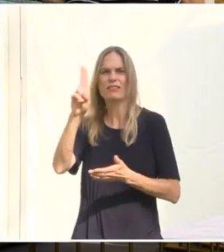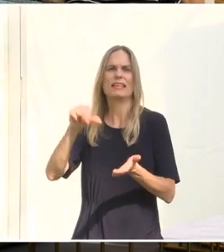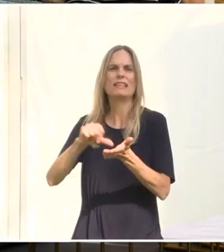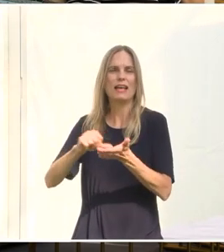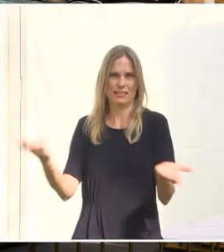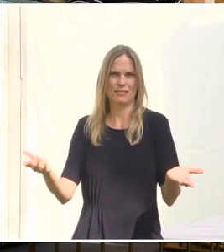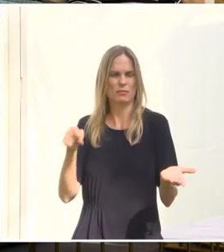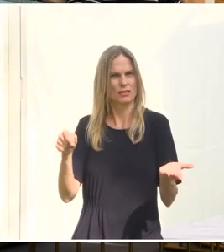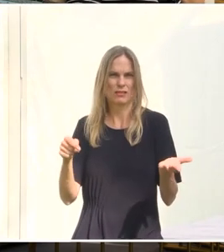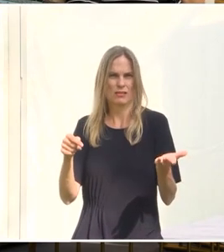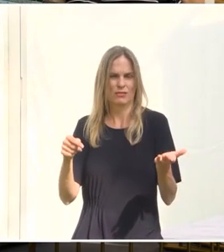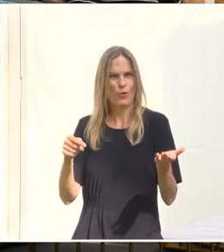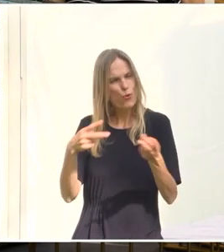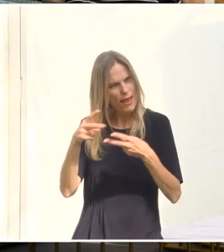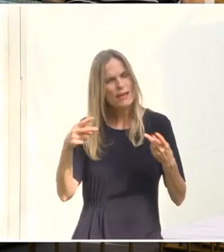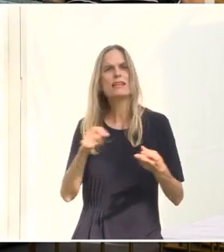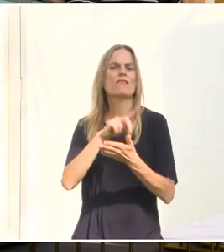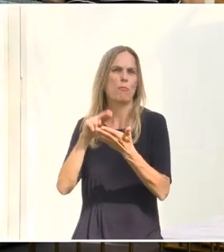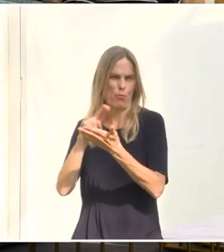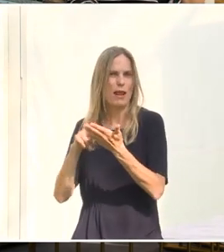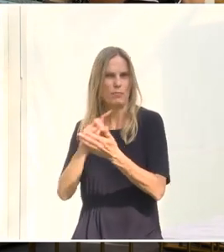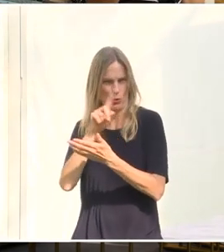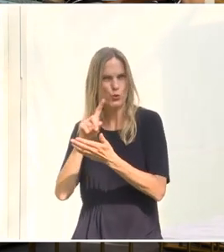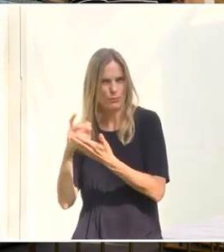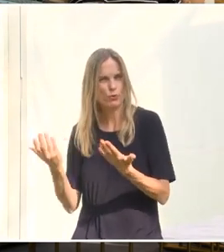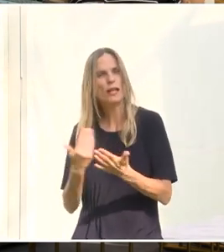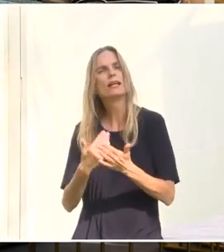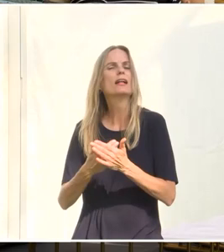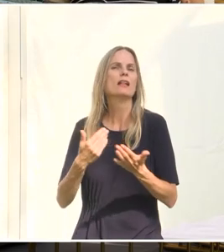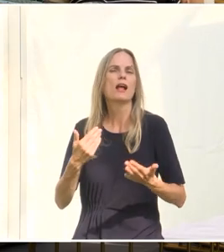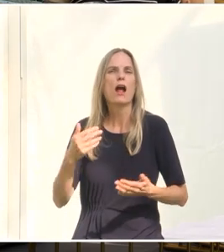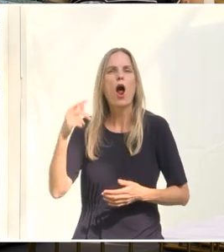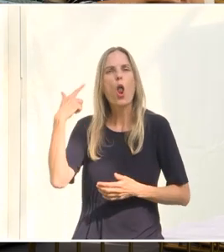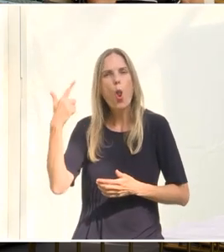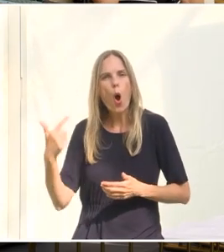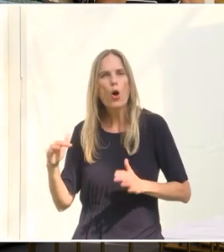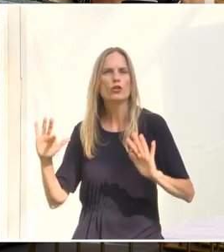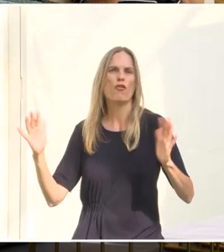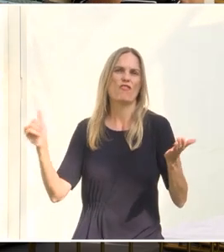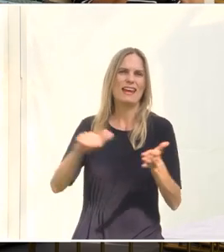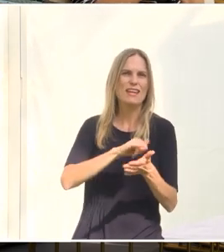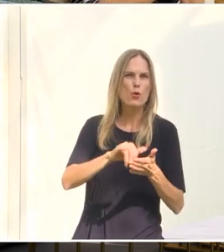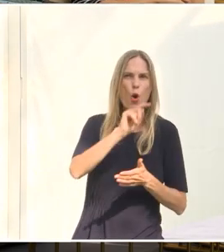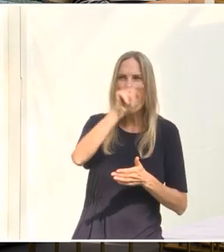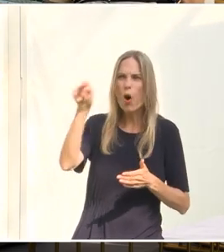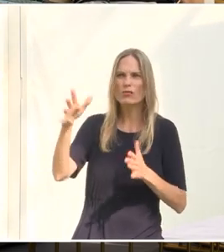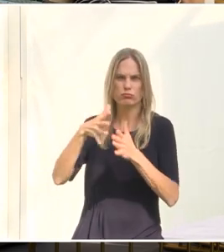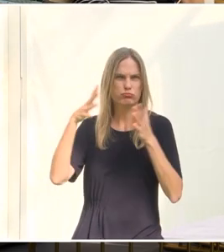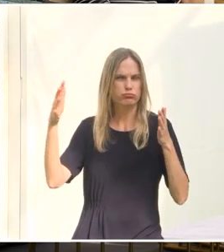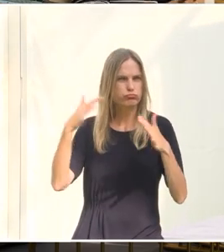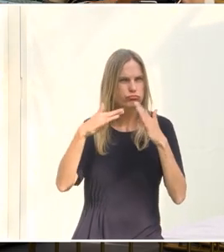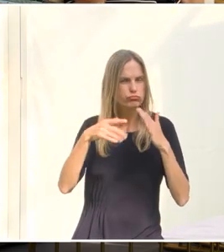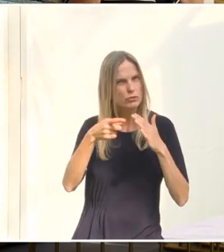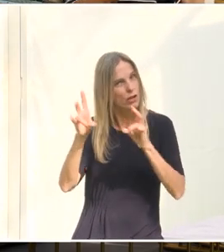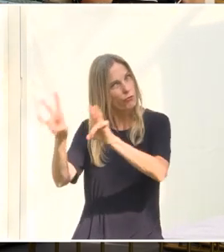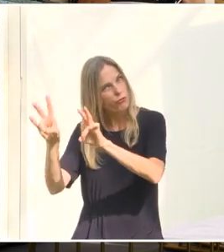in big global cities like London or New York, where majority of your denizens are there